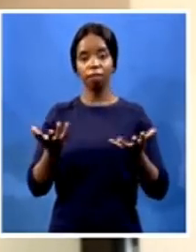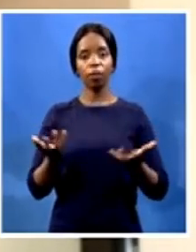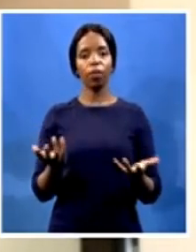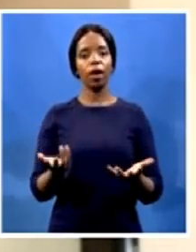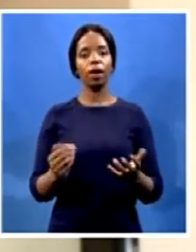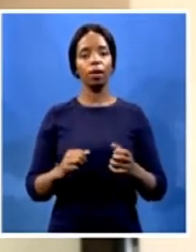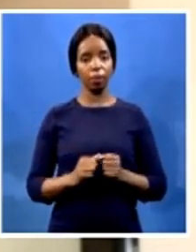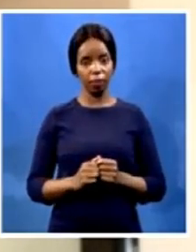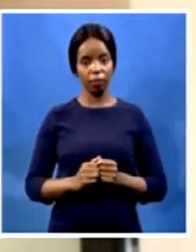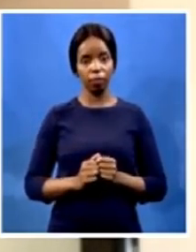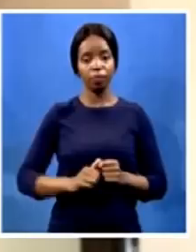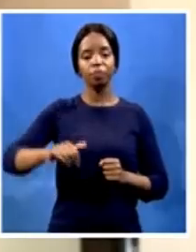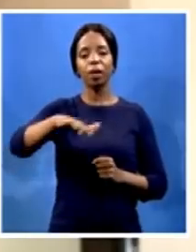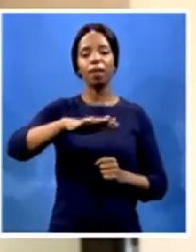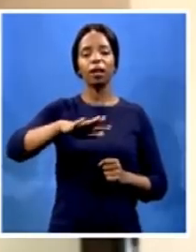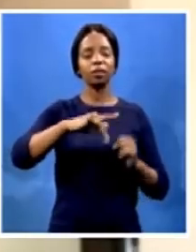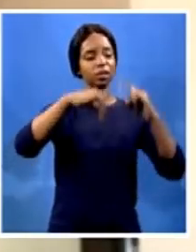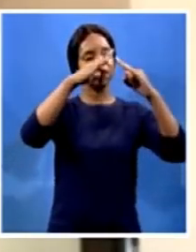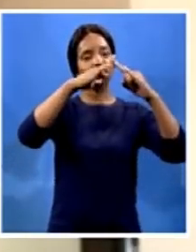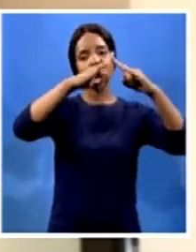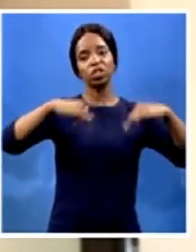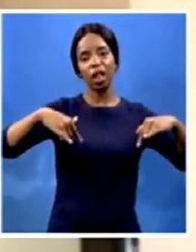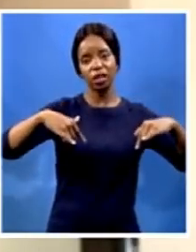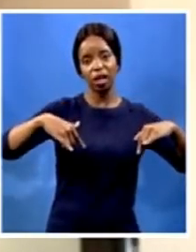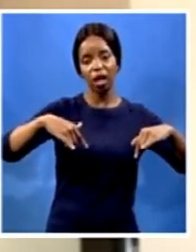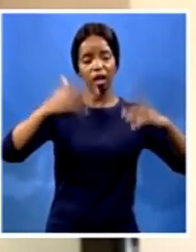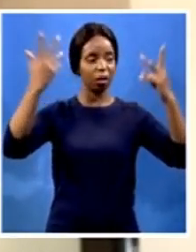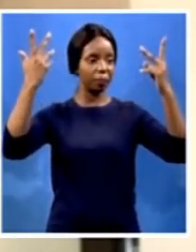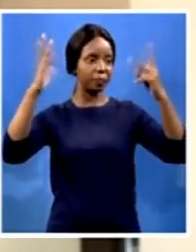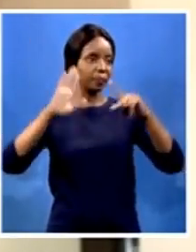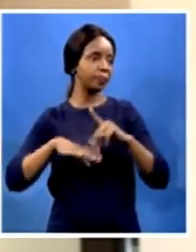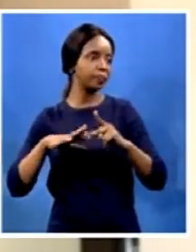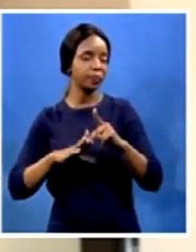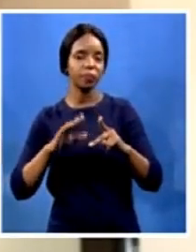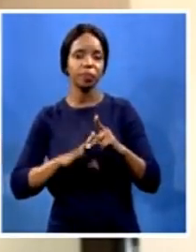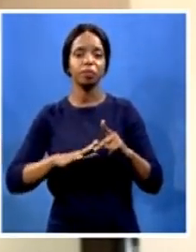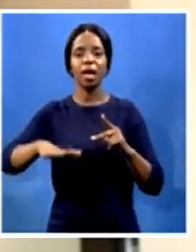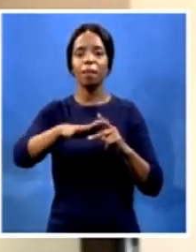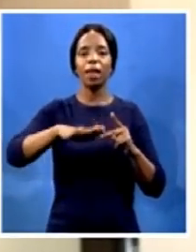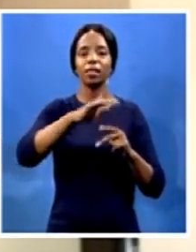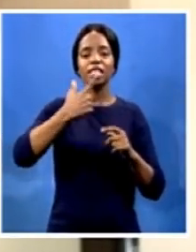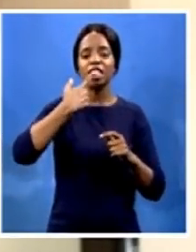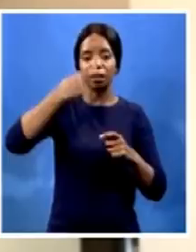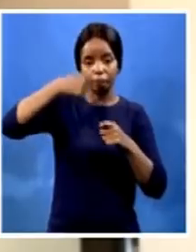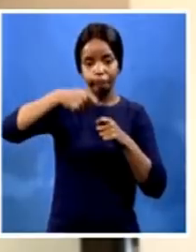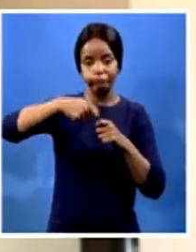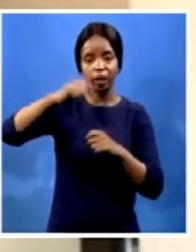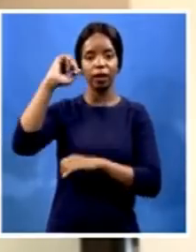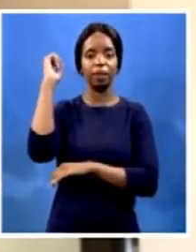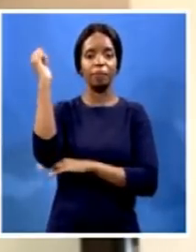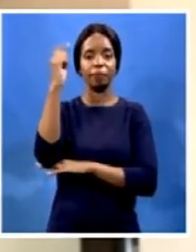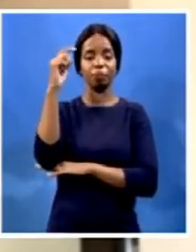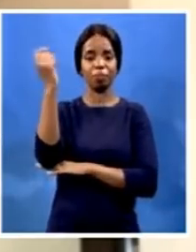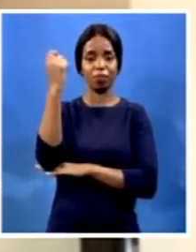We're distributing it to the informal settlements via hampers that have been going out to different organizations. We hope